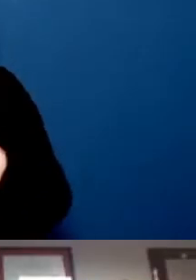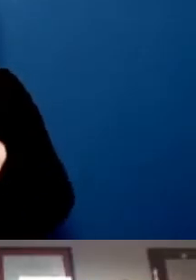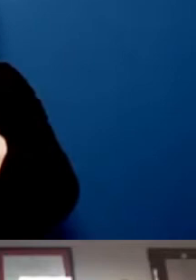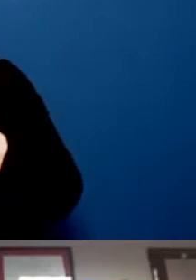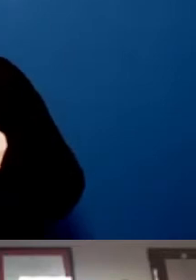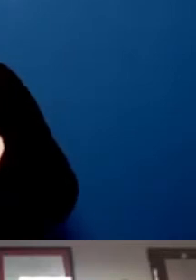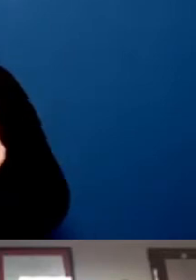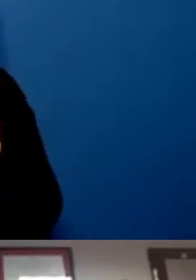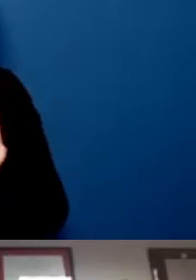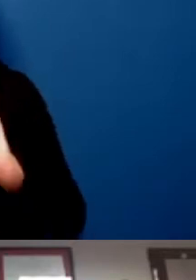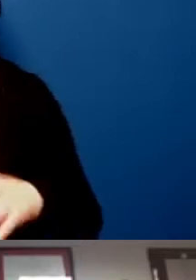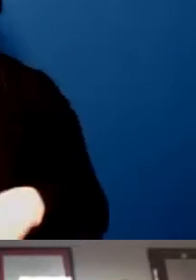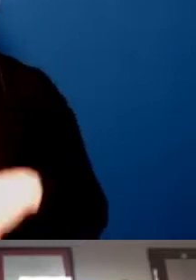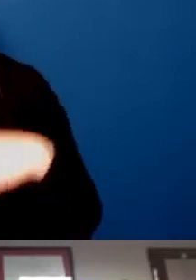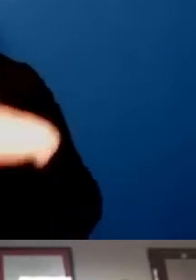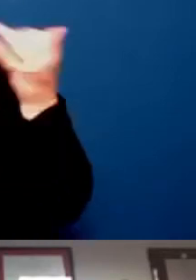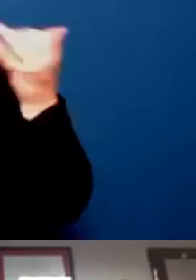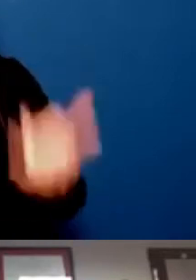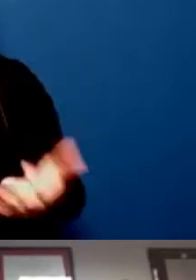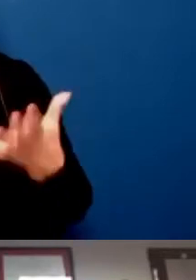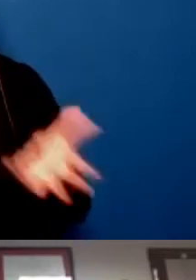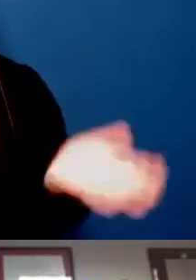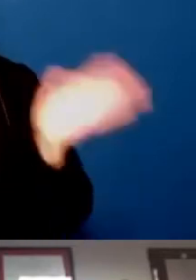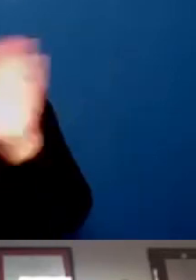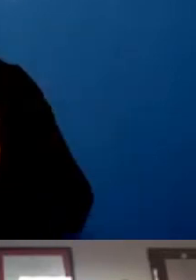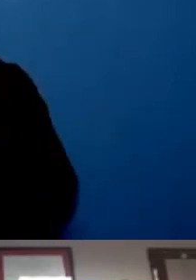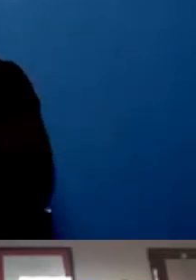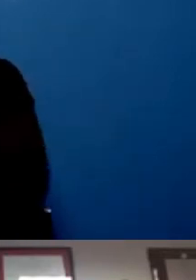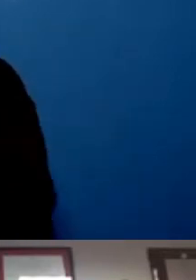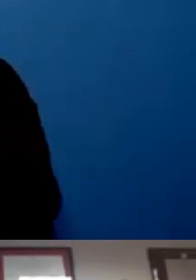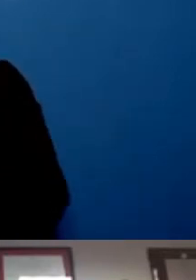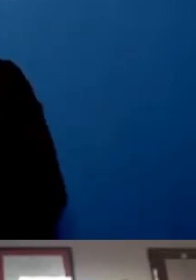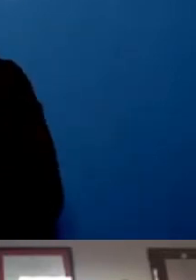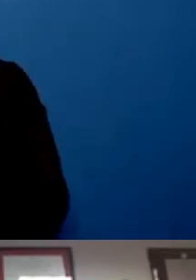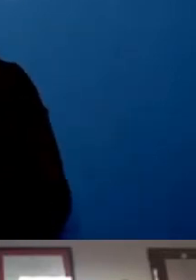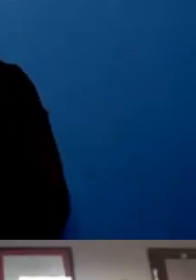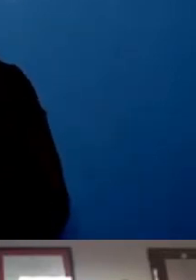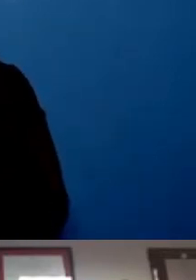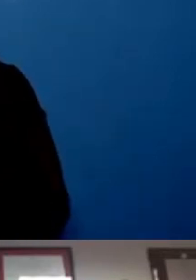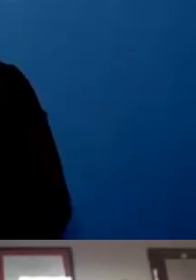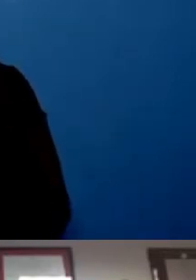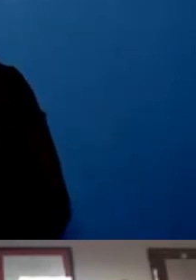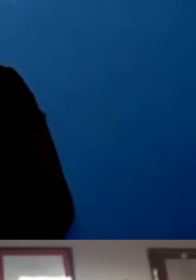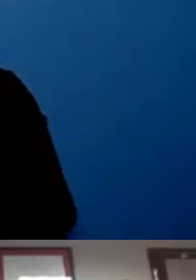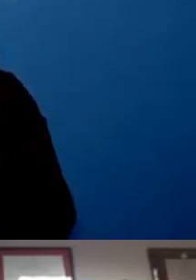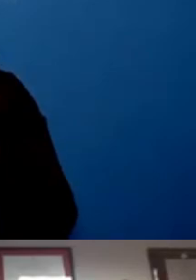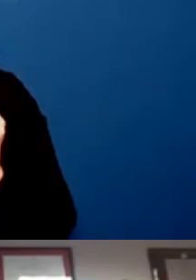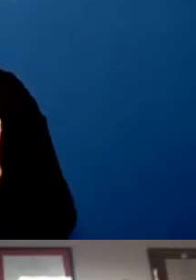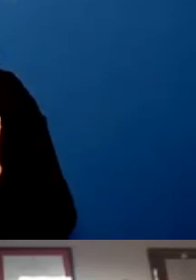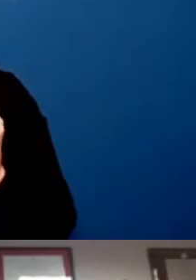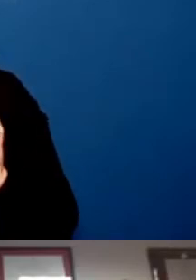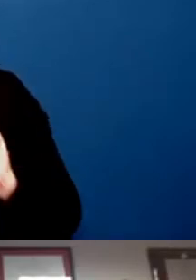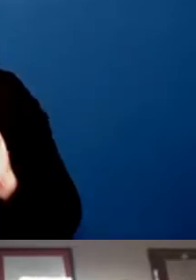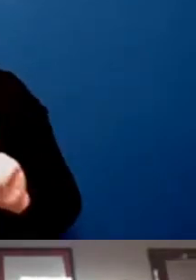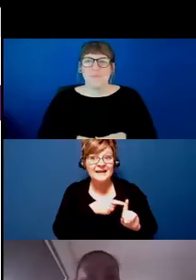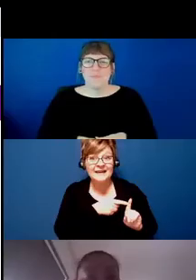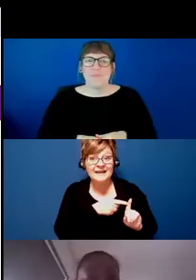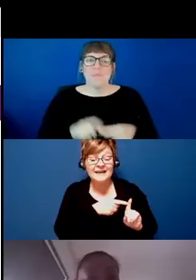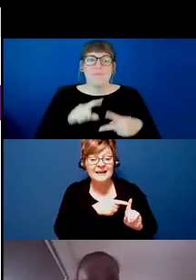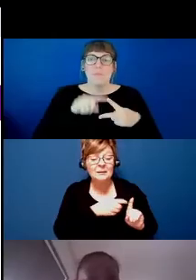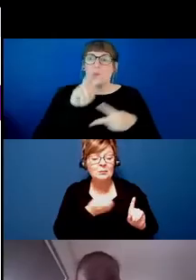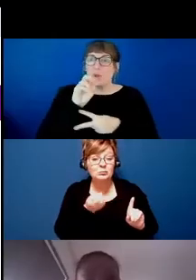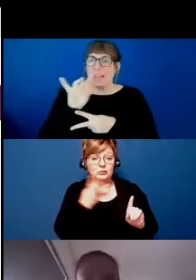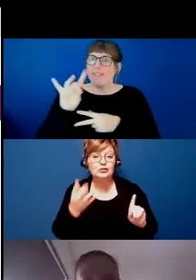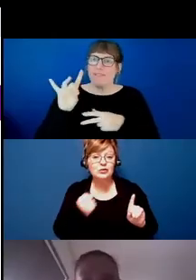a video of this young dancer all these years later. That was, like I mentioned, her very, very